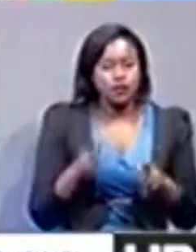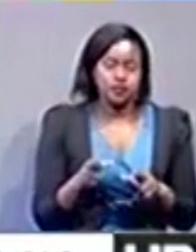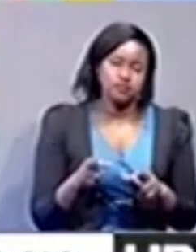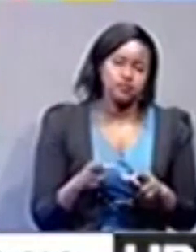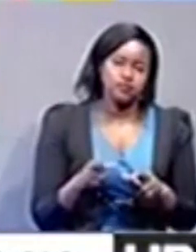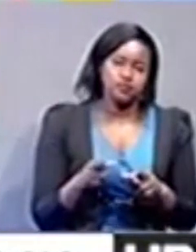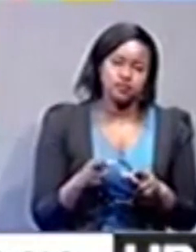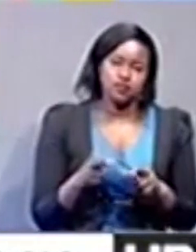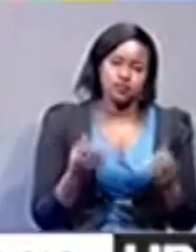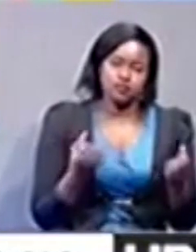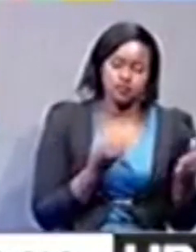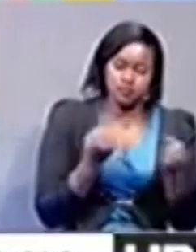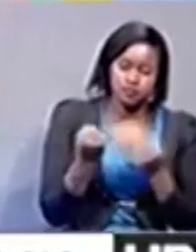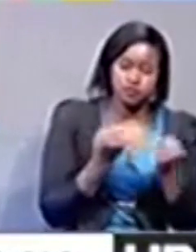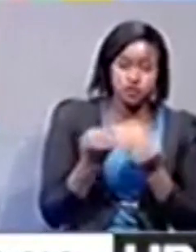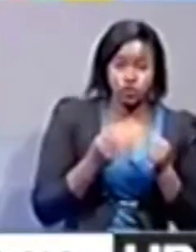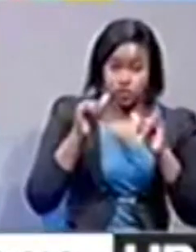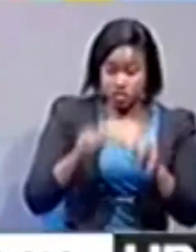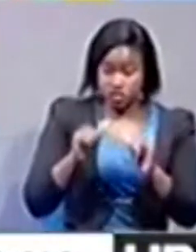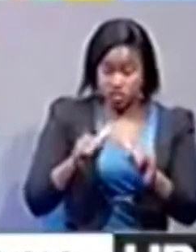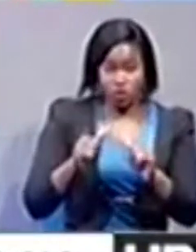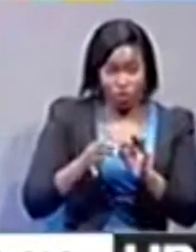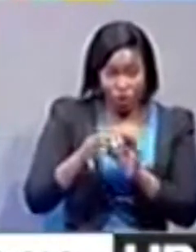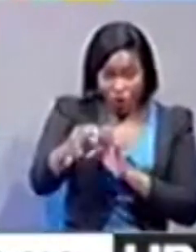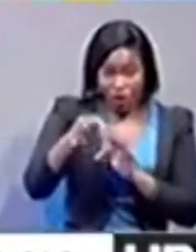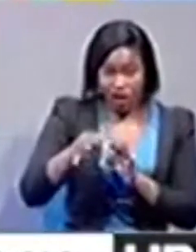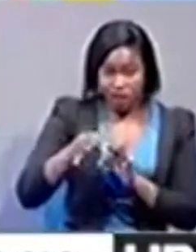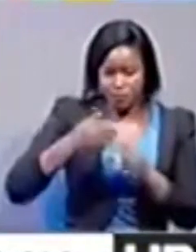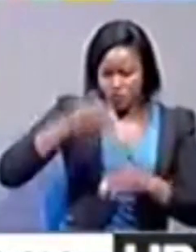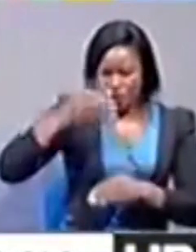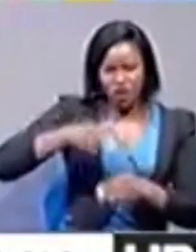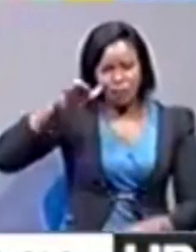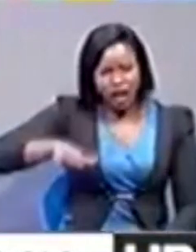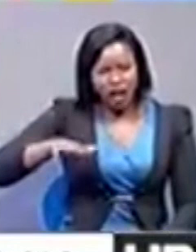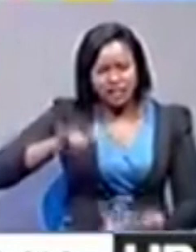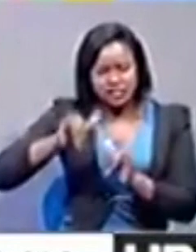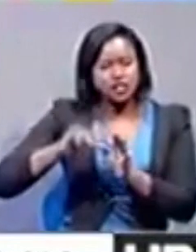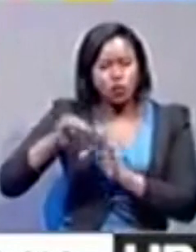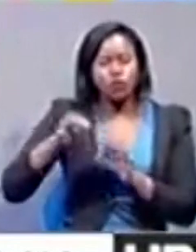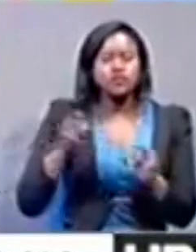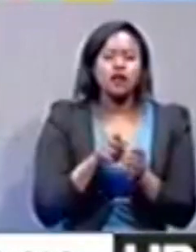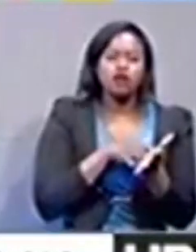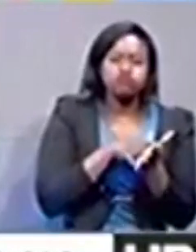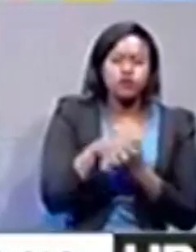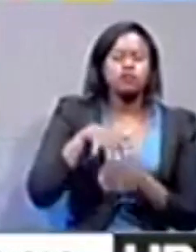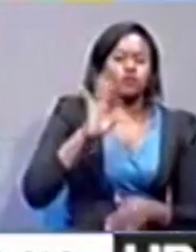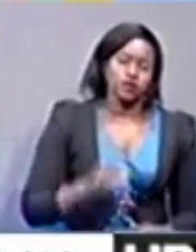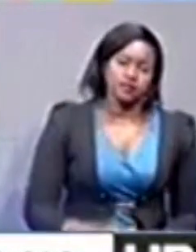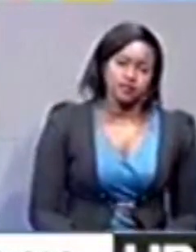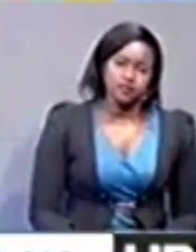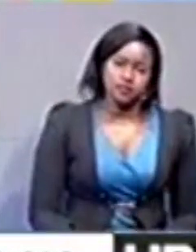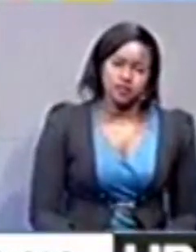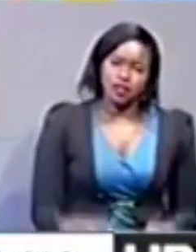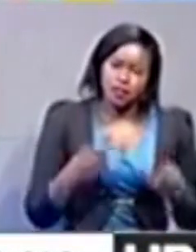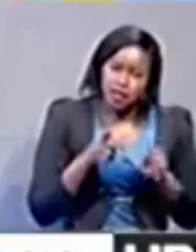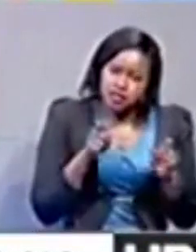the vehicles stay there for long, I think they spend more money at the border. But also to remove the